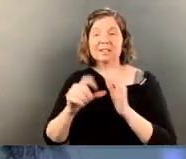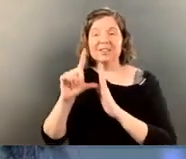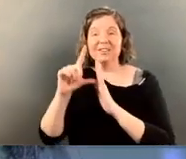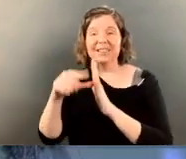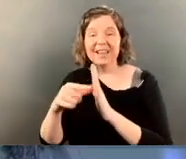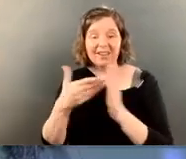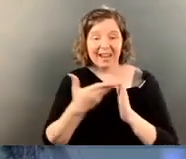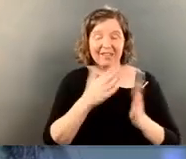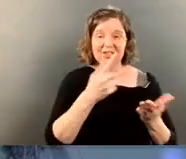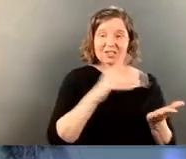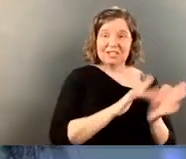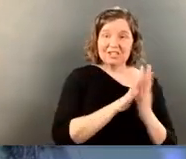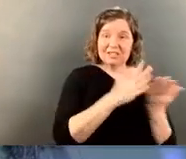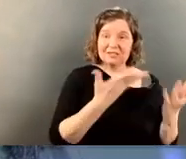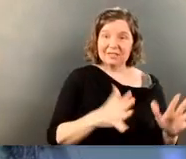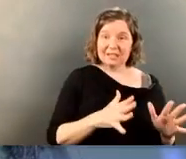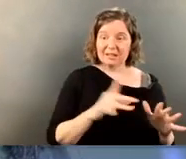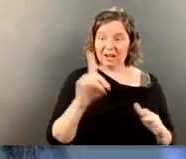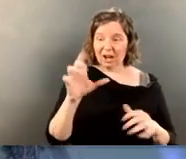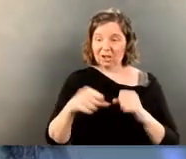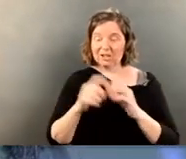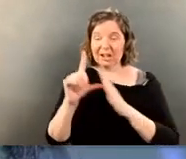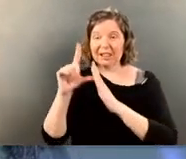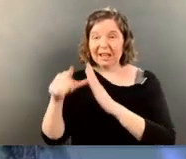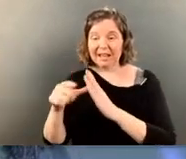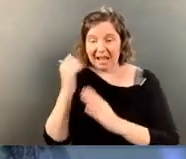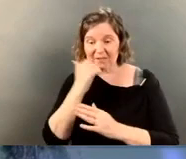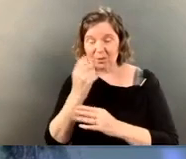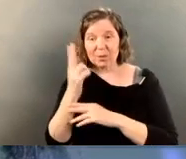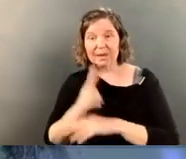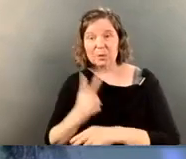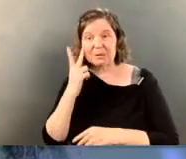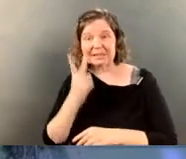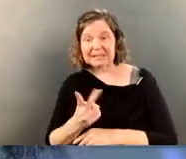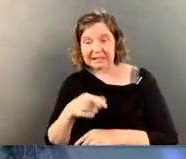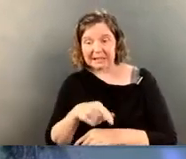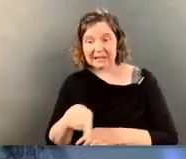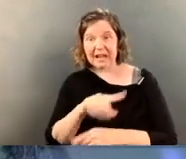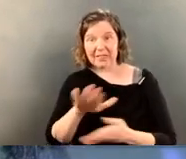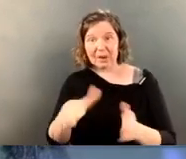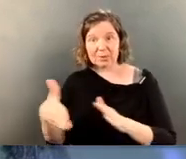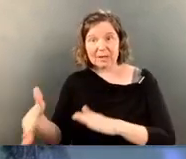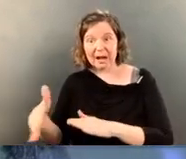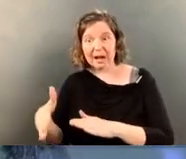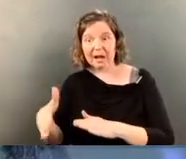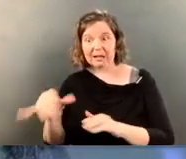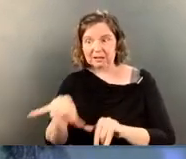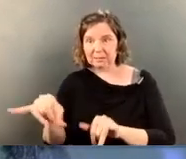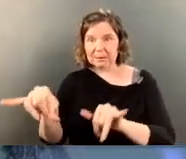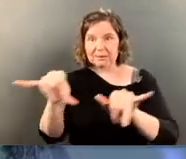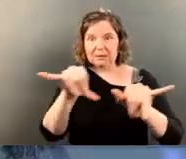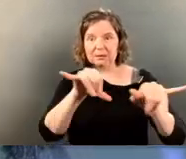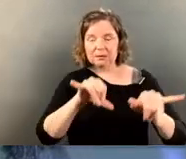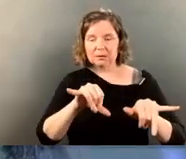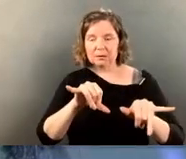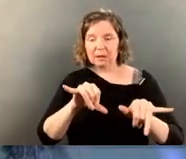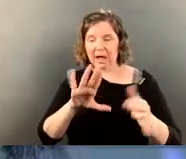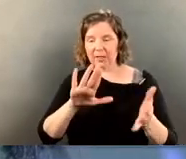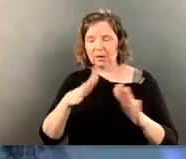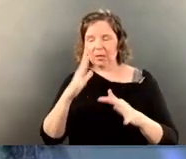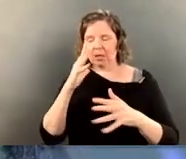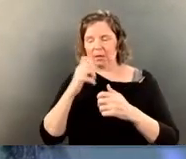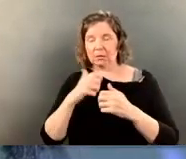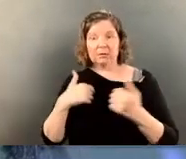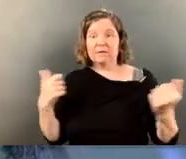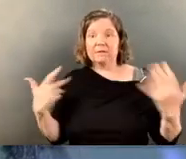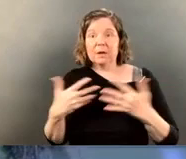every single day, what they're used to seeing in these Christians in the Colosseum as they're dying and taking their last breaths, is he's like, they're